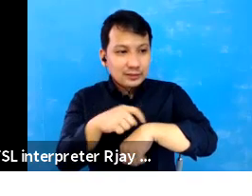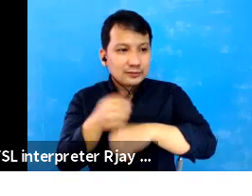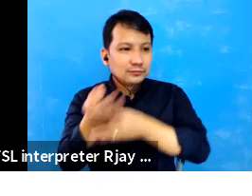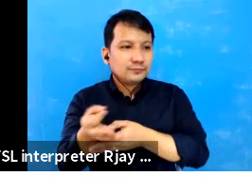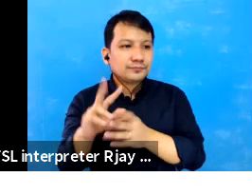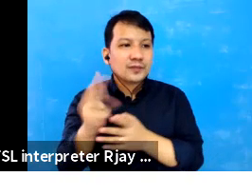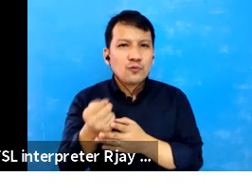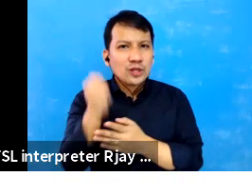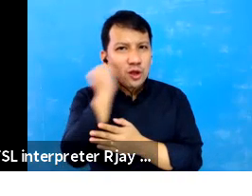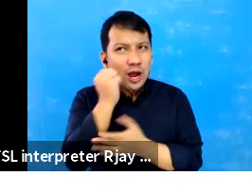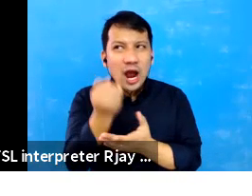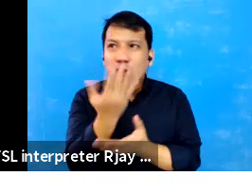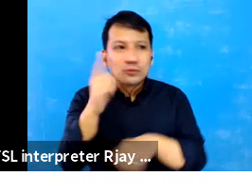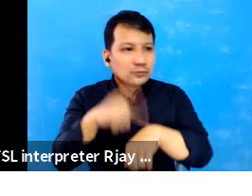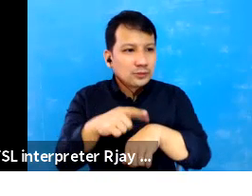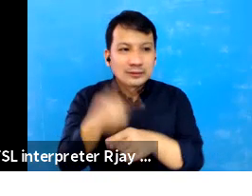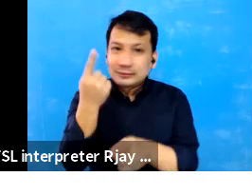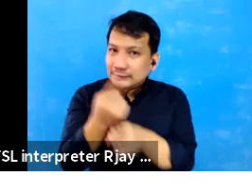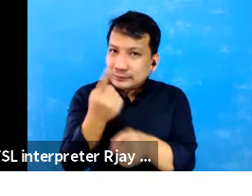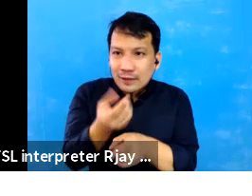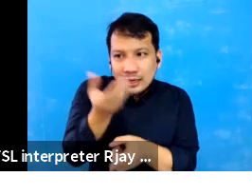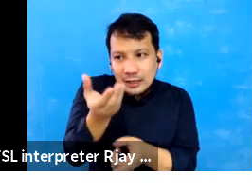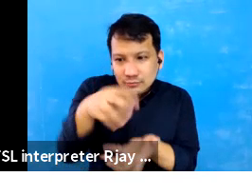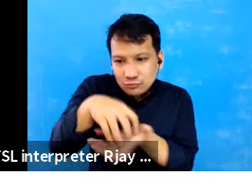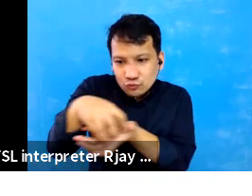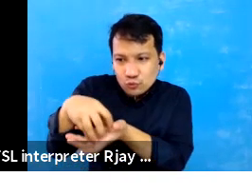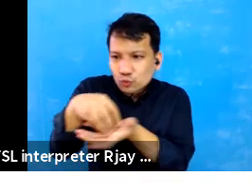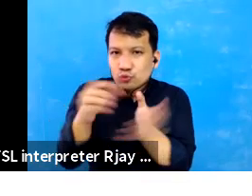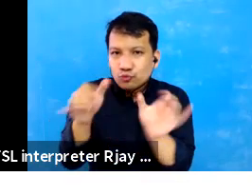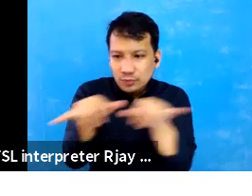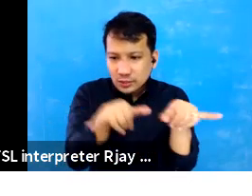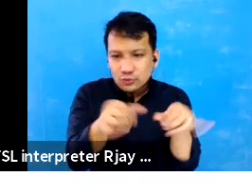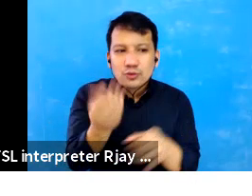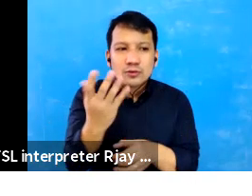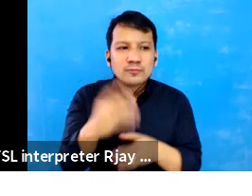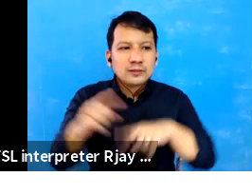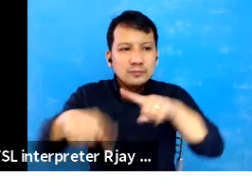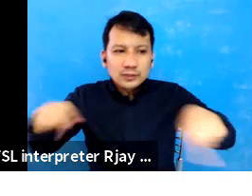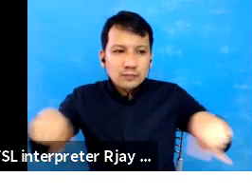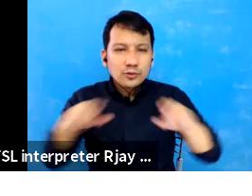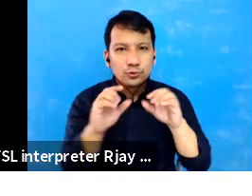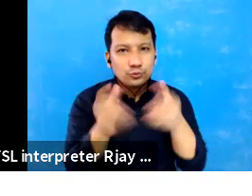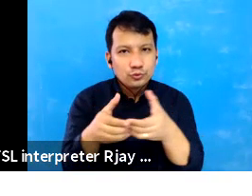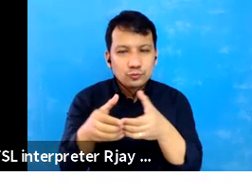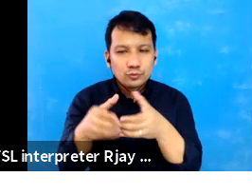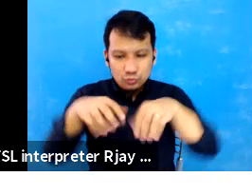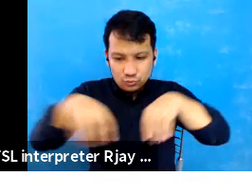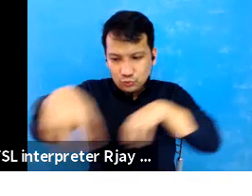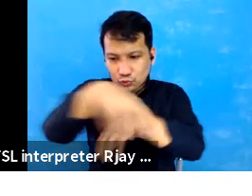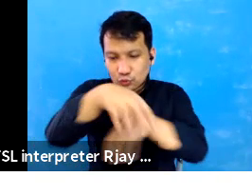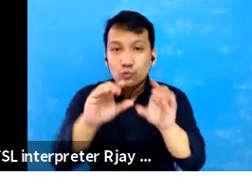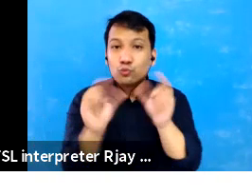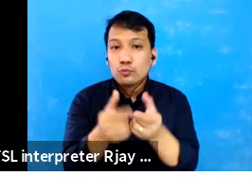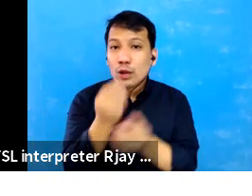Frequency, gaano kadalas. The right amount, yung quantity niya. Diversity, gaano kaiba-iba yung grupo ng pagkain. And the stimulation, meaning